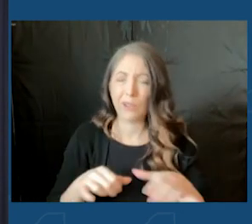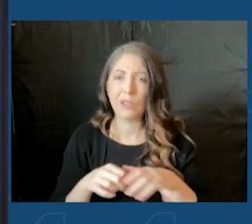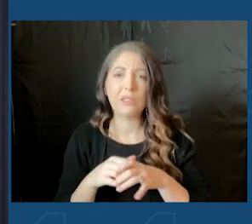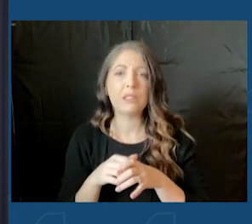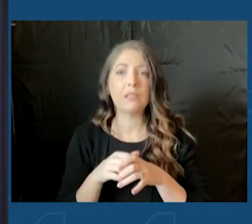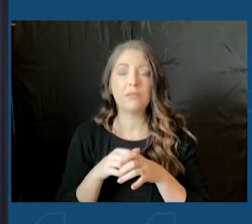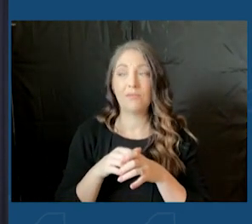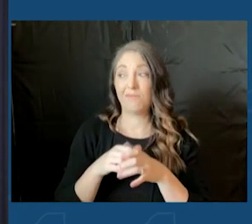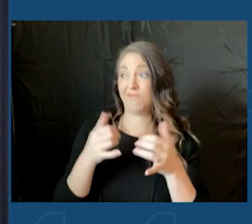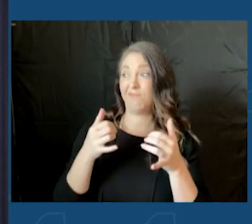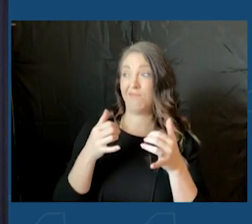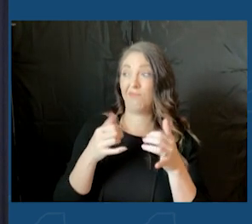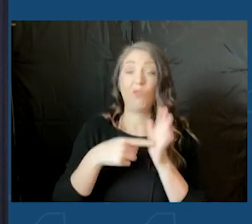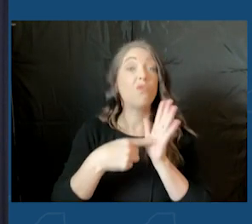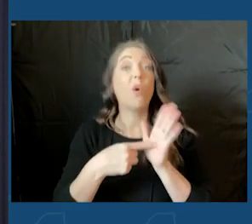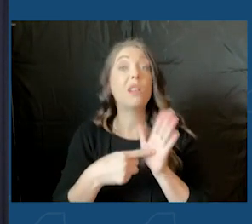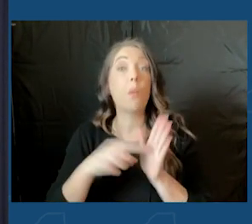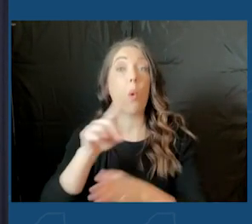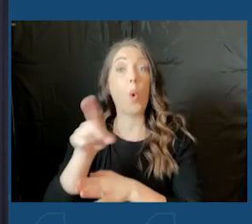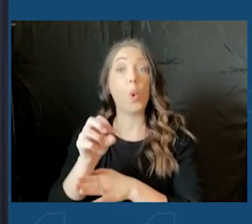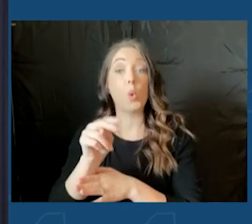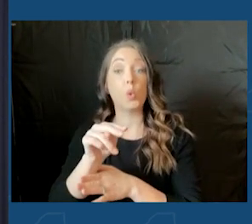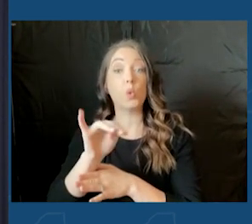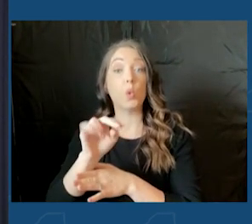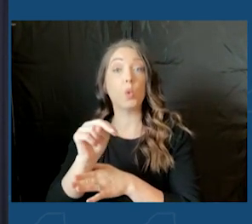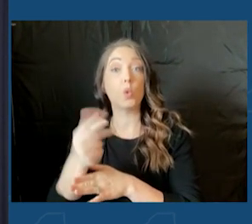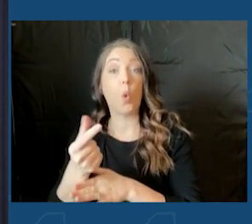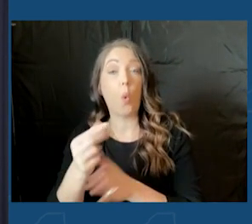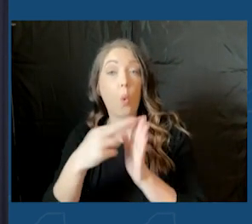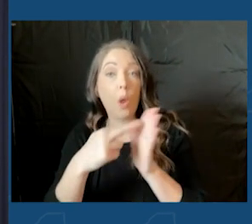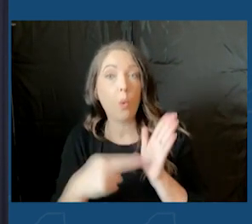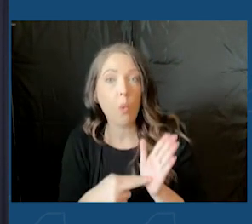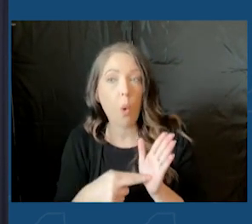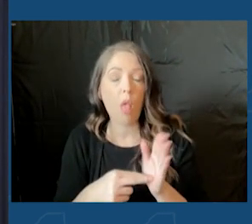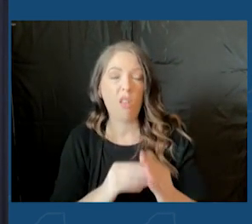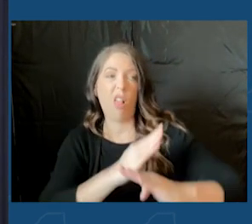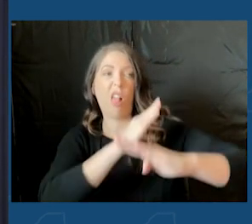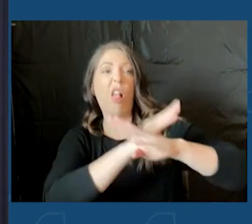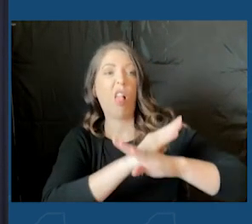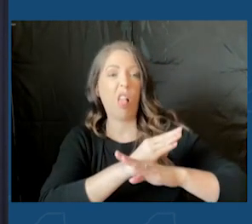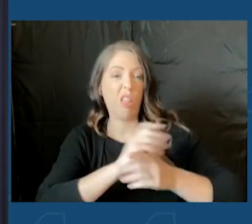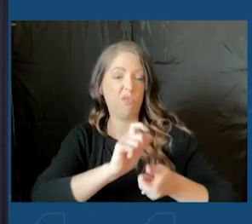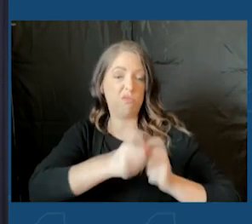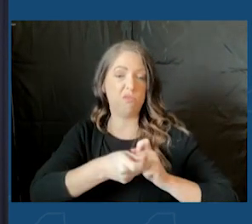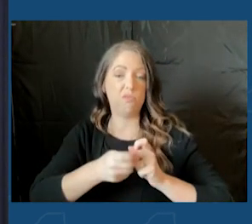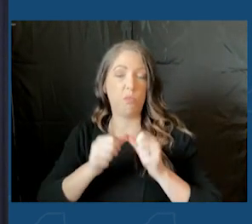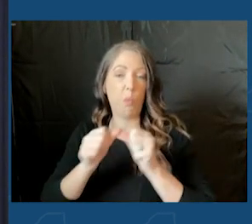rules that prevent these hotels from being converted to permanent housing. So we're taking a big step forward.